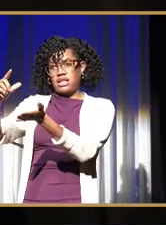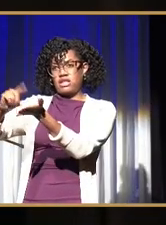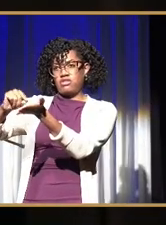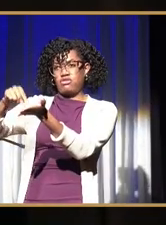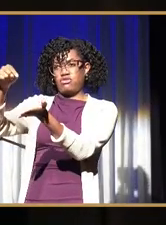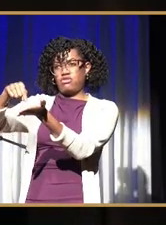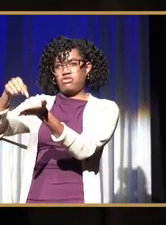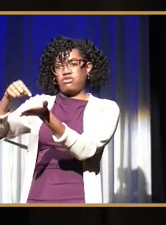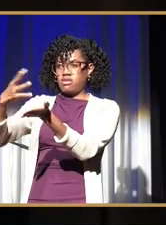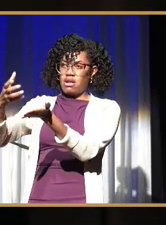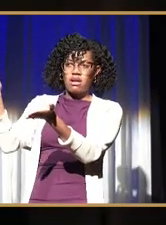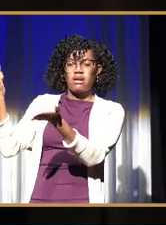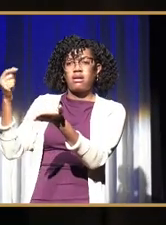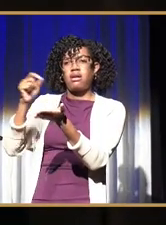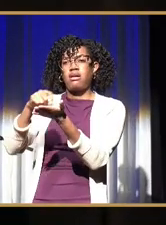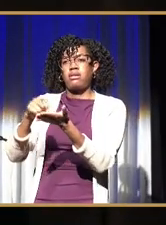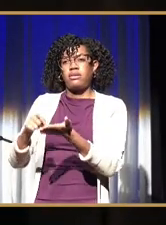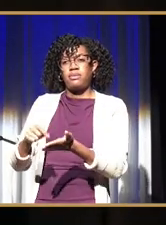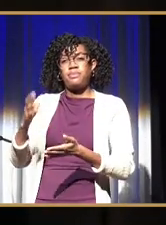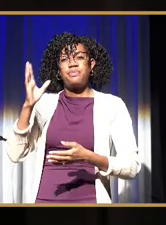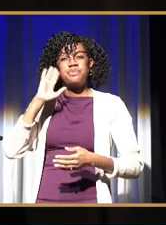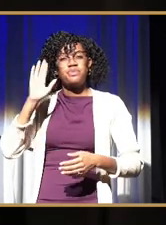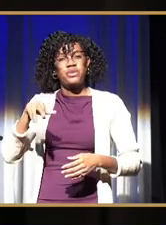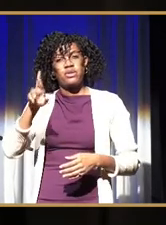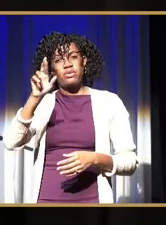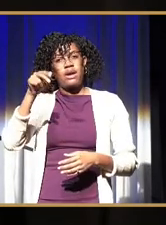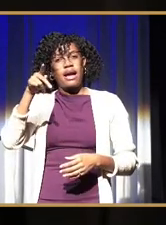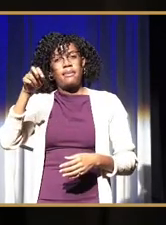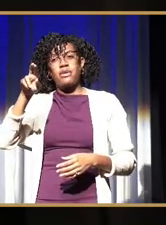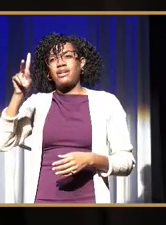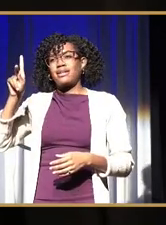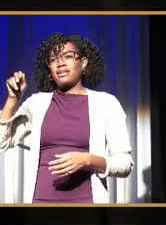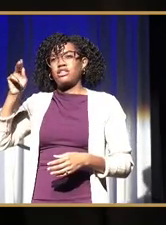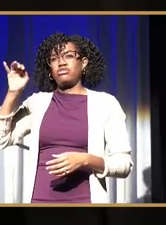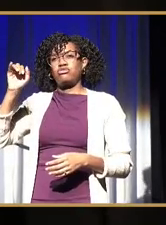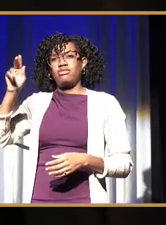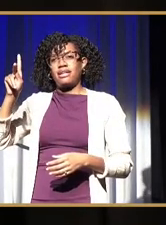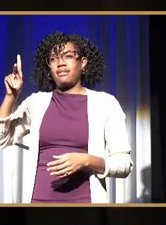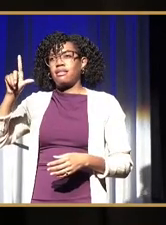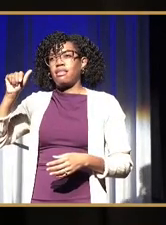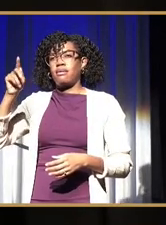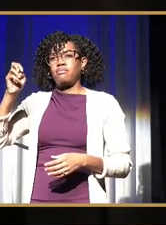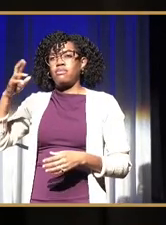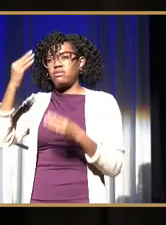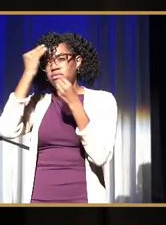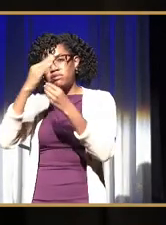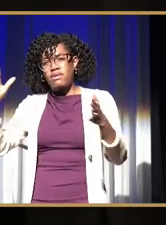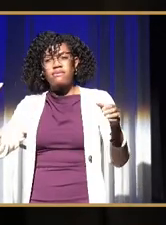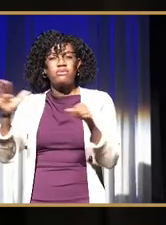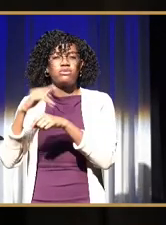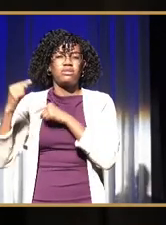like Kendrick Lamar telling an entire generation, we gonna be all right.